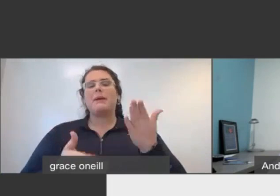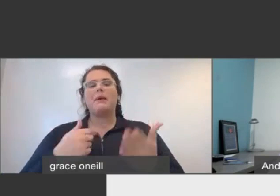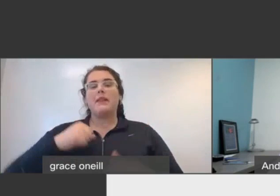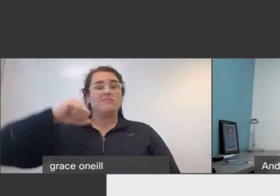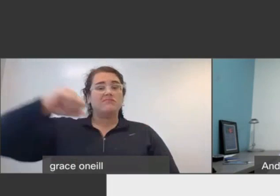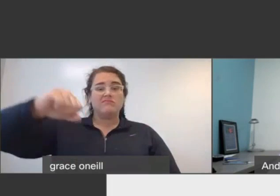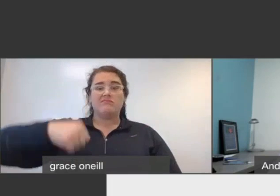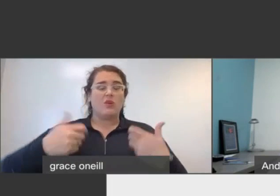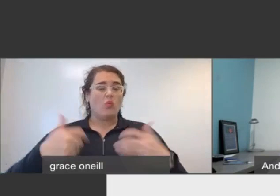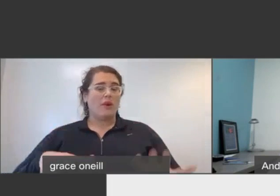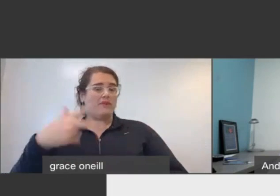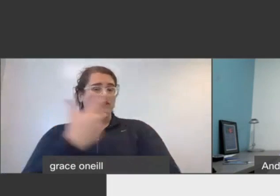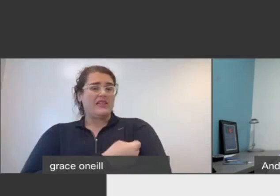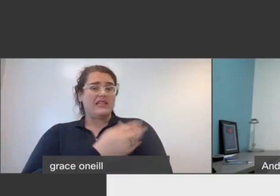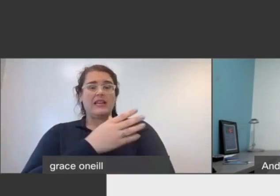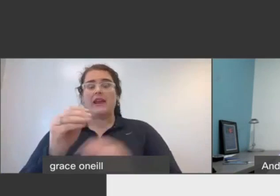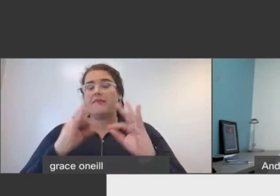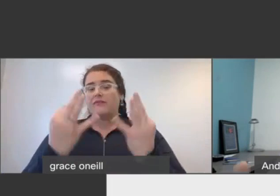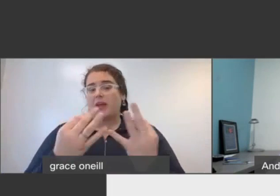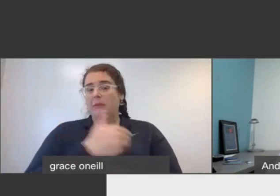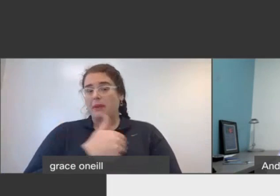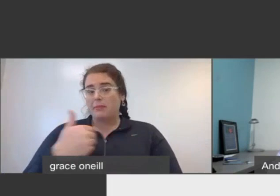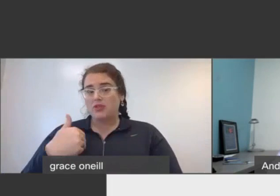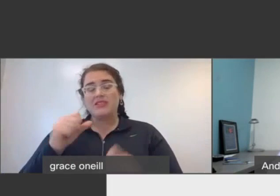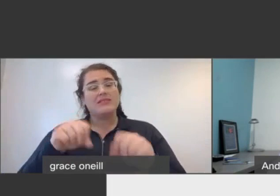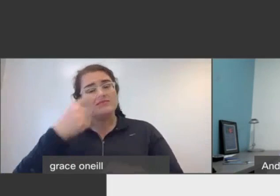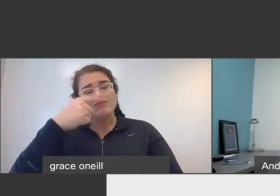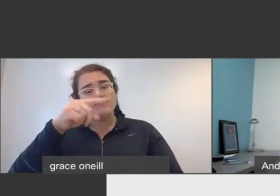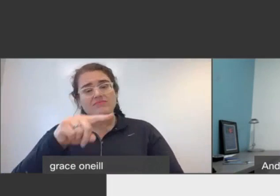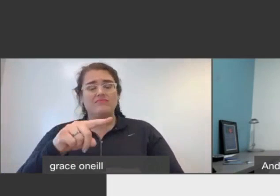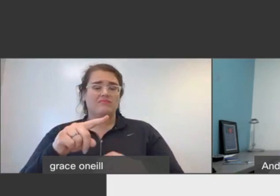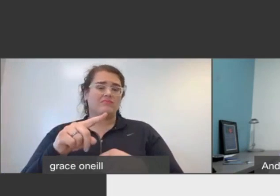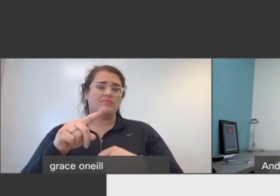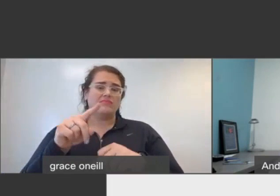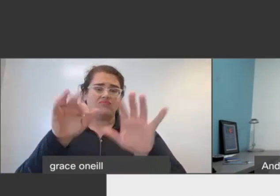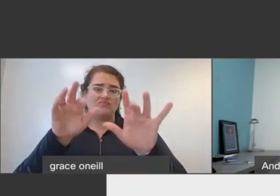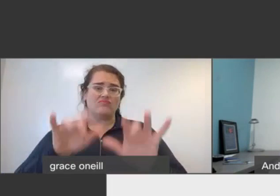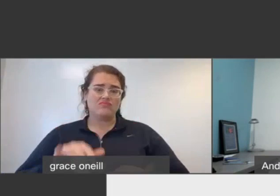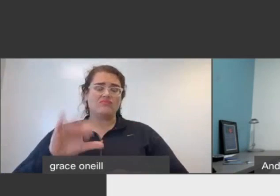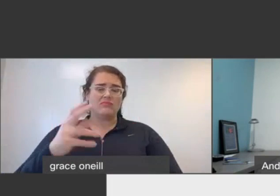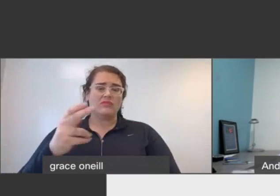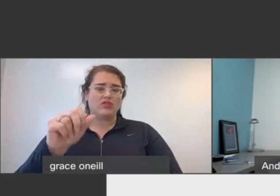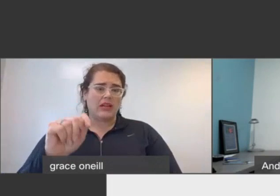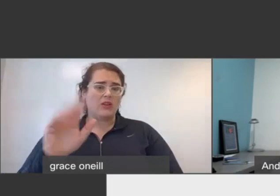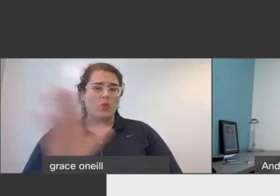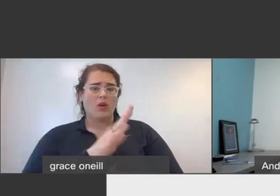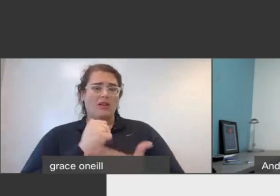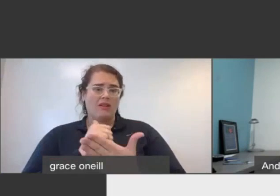And especially family members who are employees, could you share those in the chat for other providers? Thank